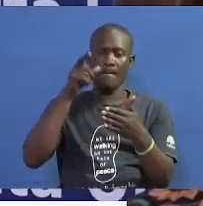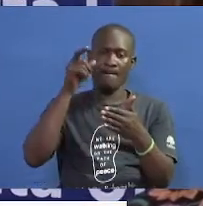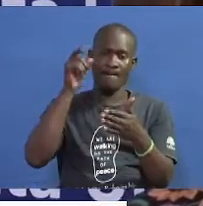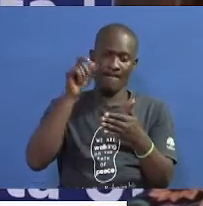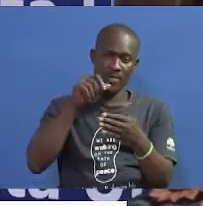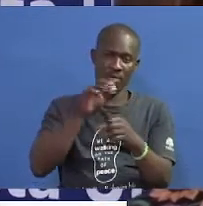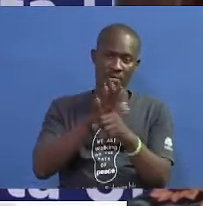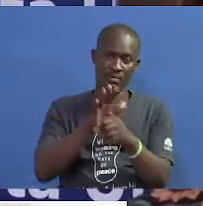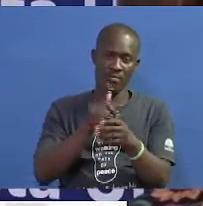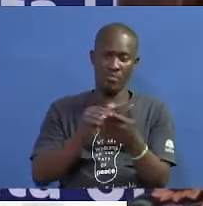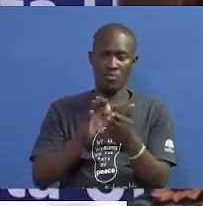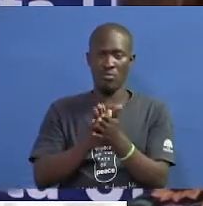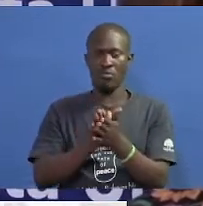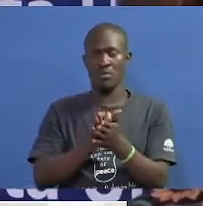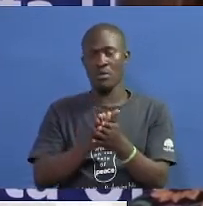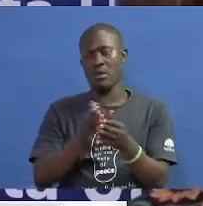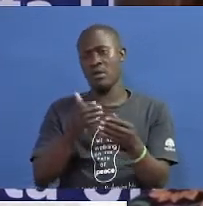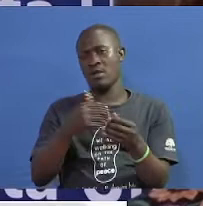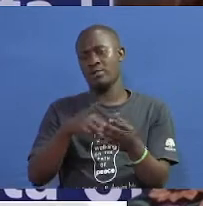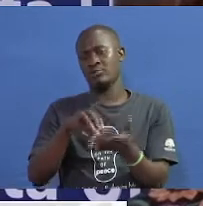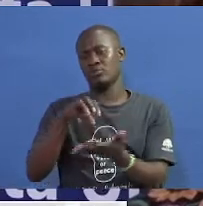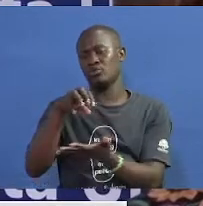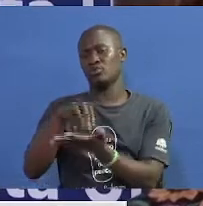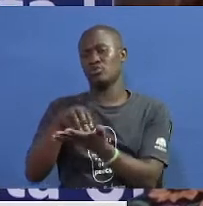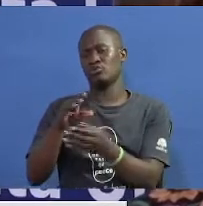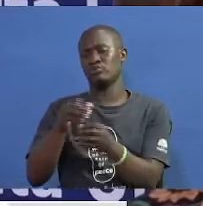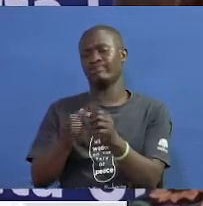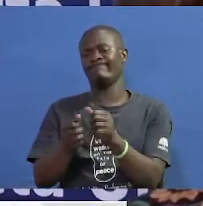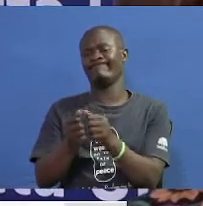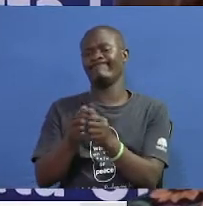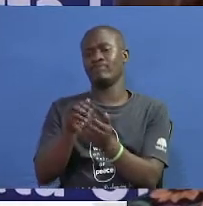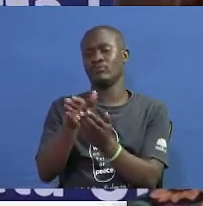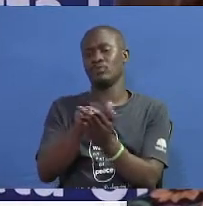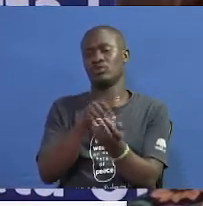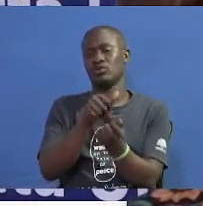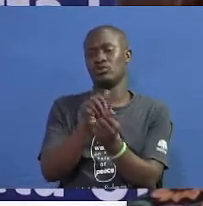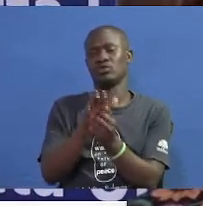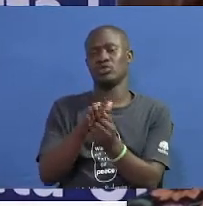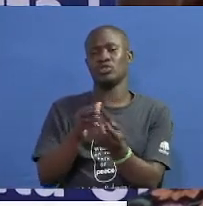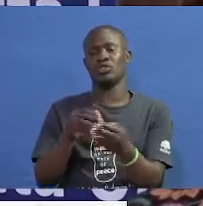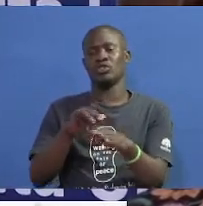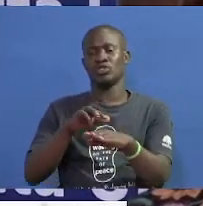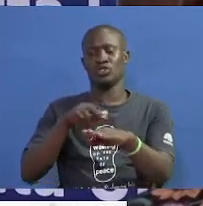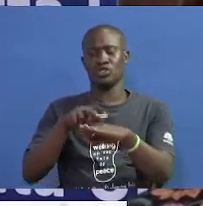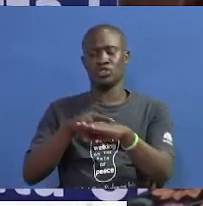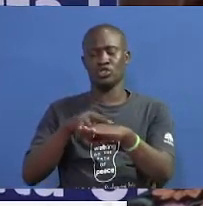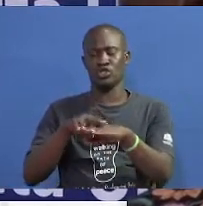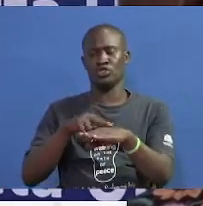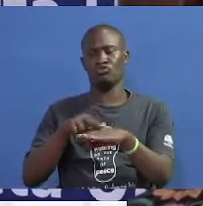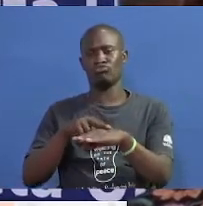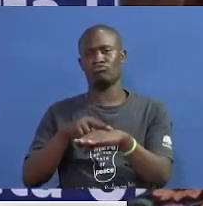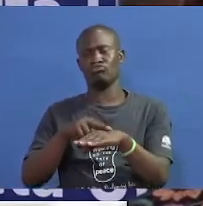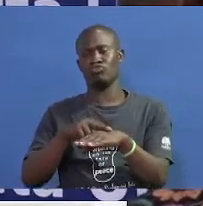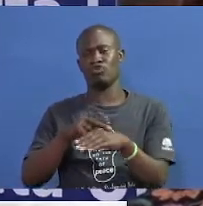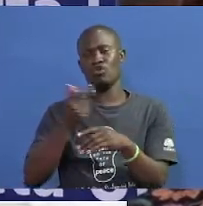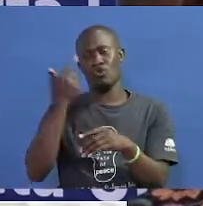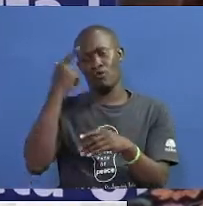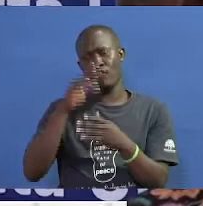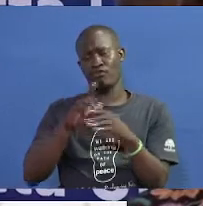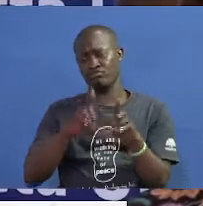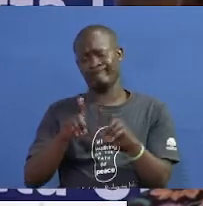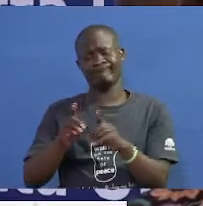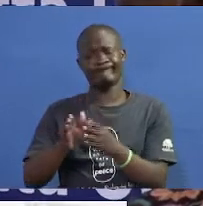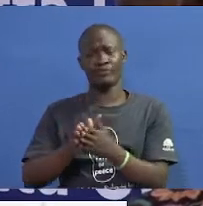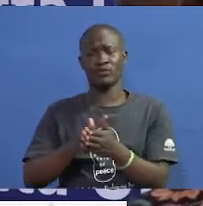more precise and have less chance of damaging any surrounding tissues. So it's become the standard of care for doing